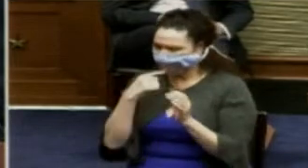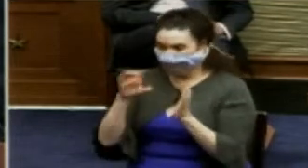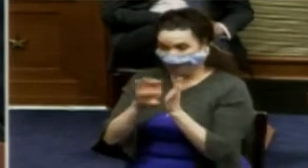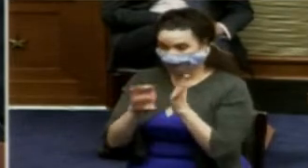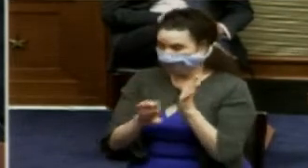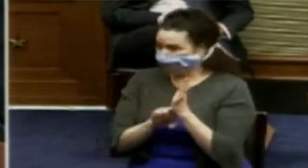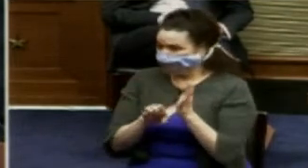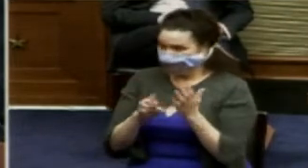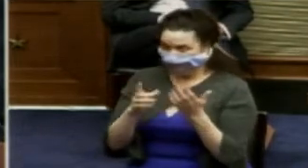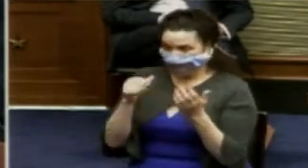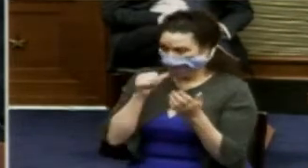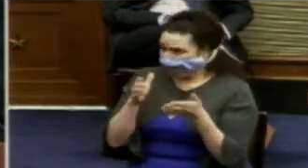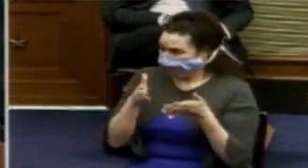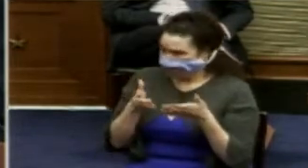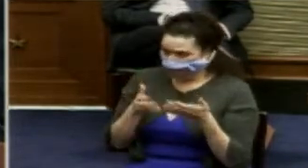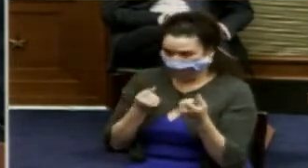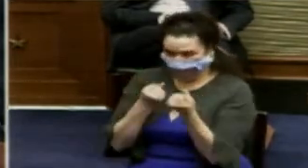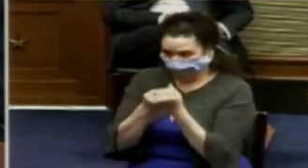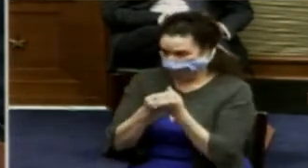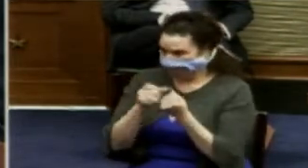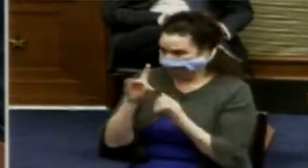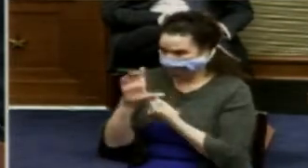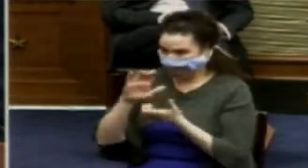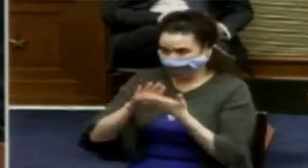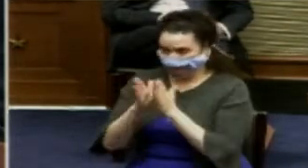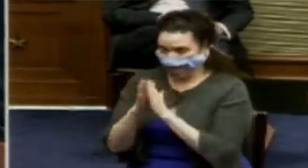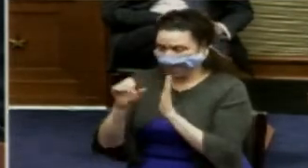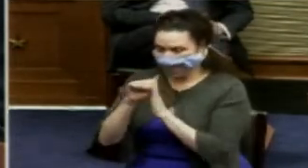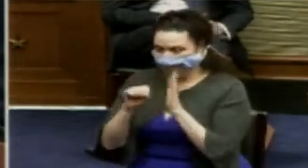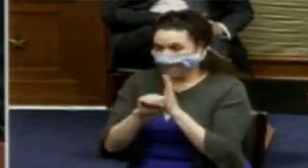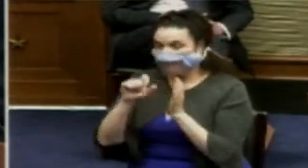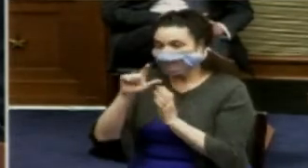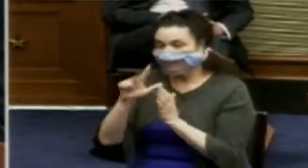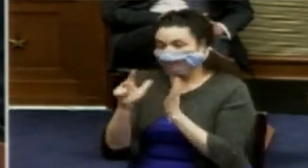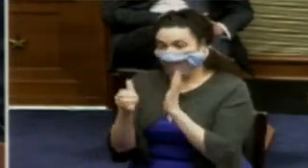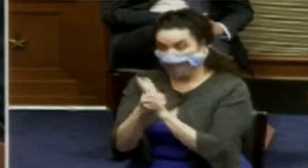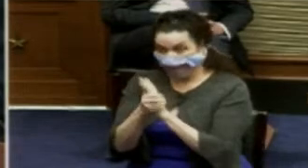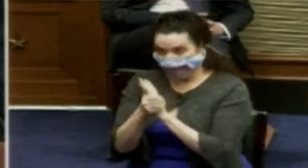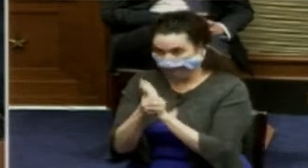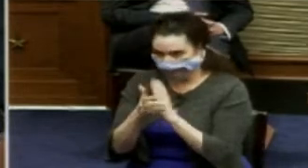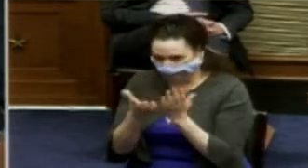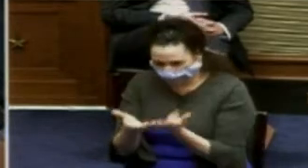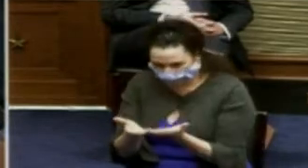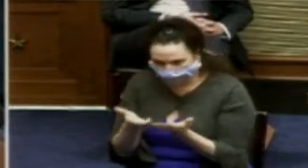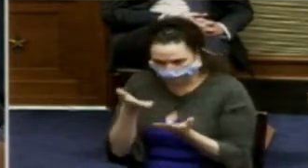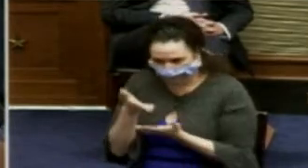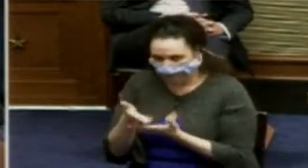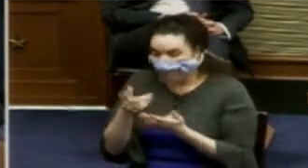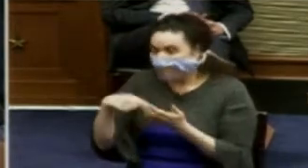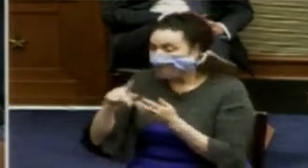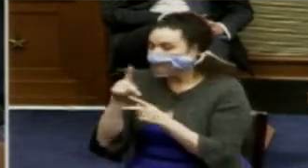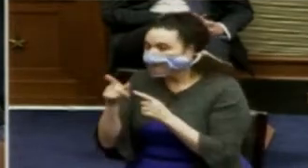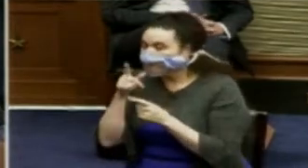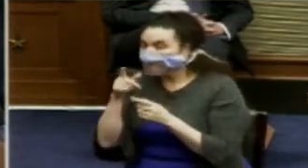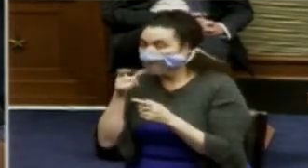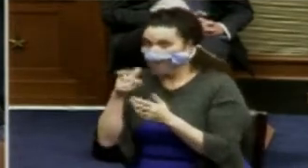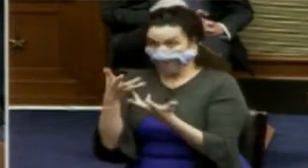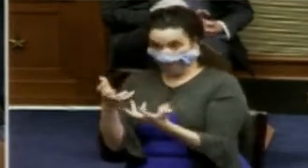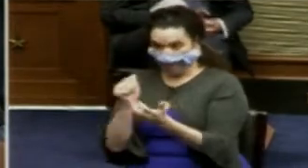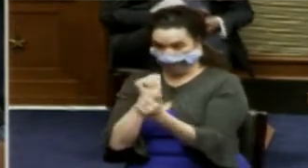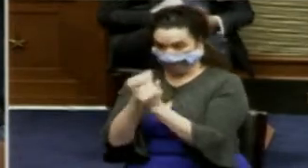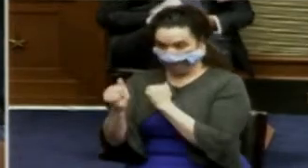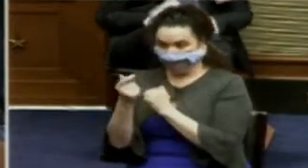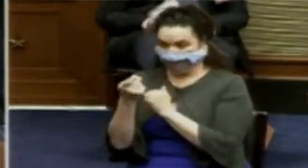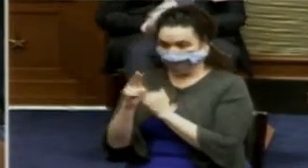significant involves the 23rd Amendment. Now, advocates for H.R. 51 certainly recognize that the existence of